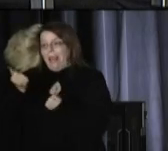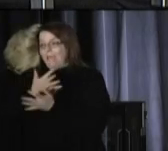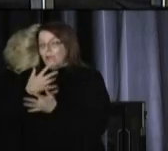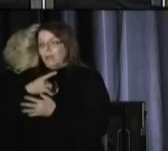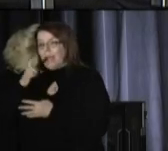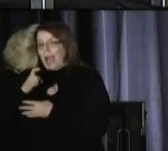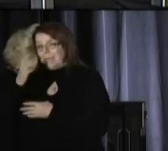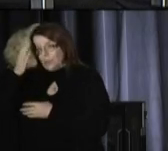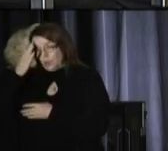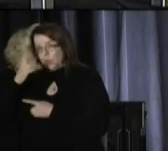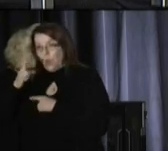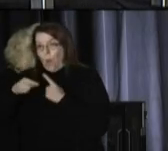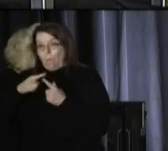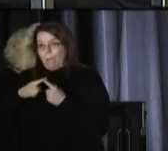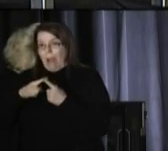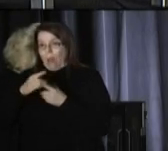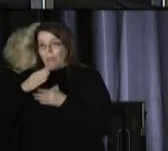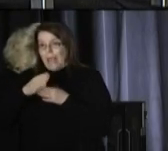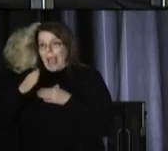of language.